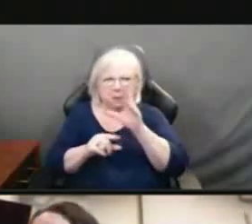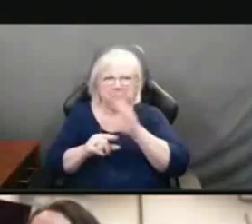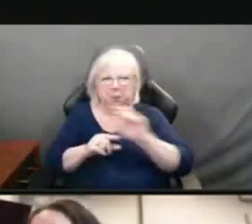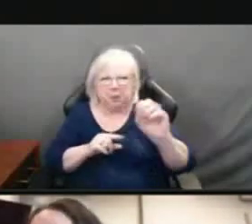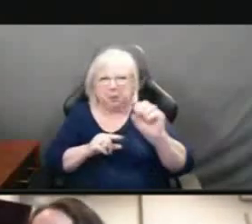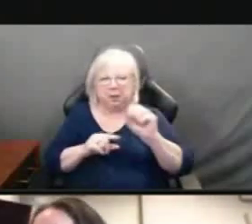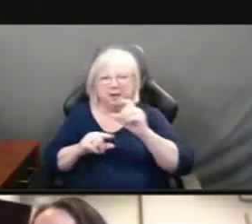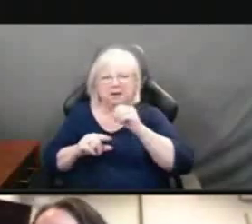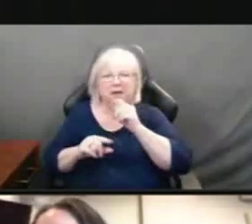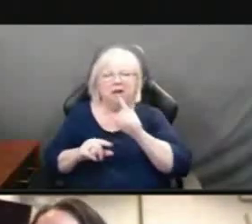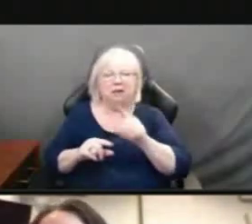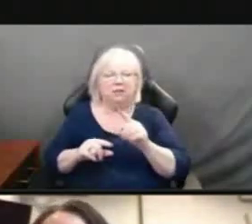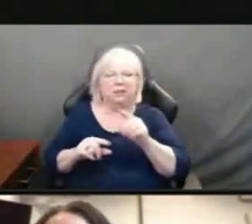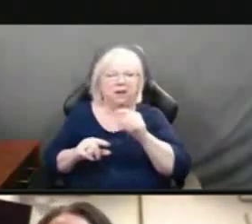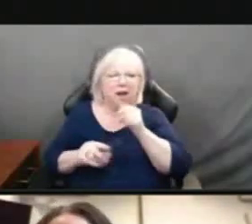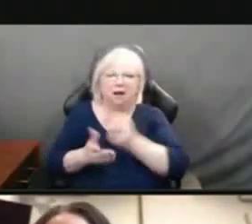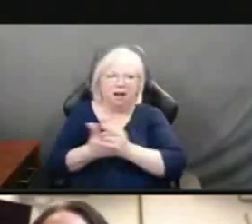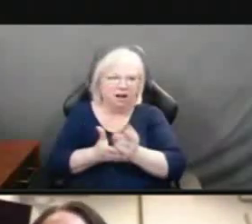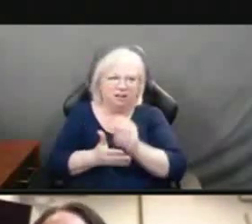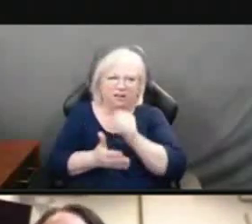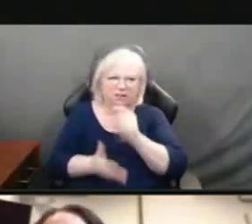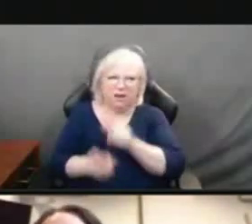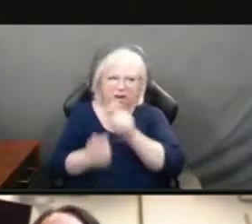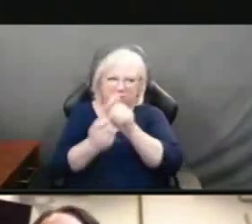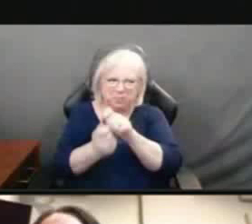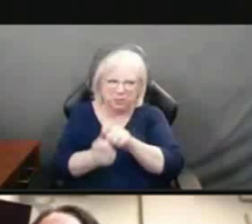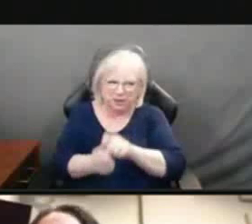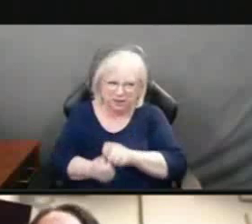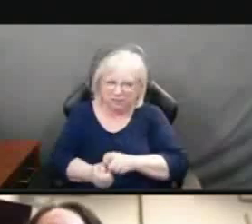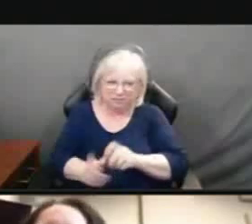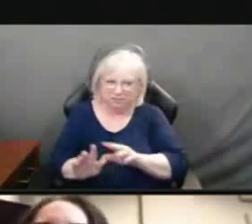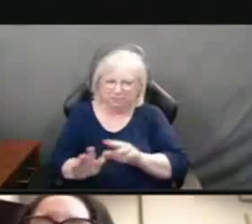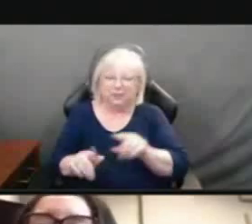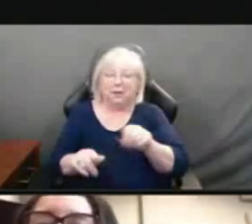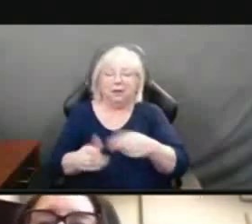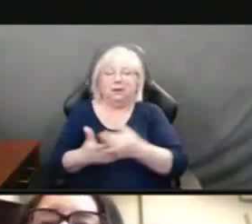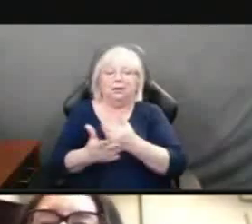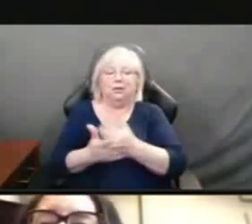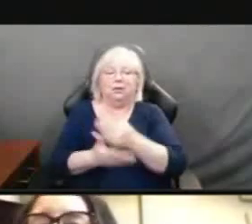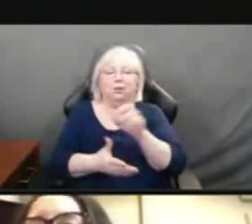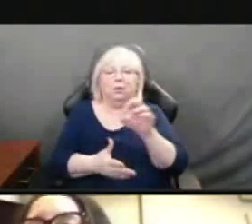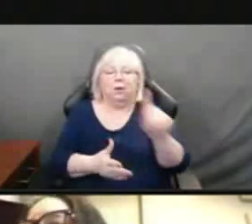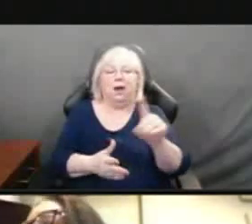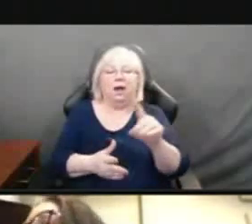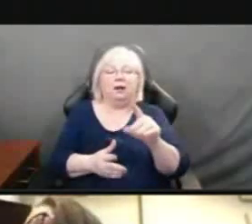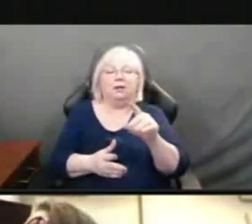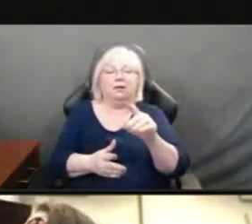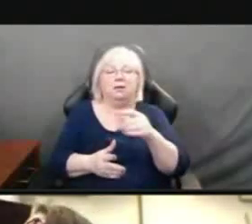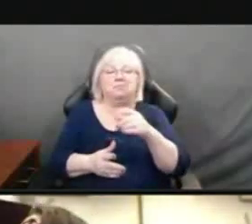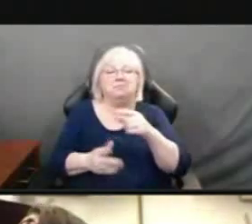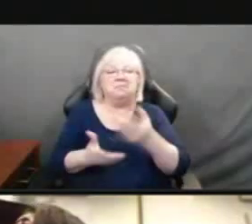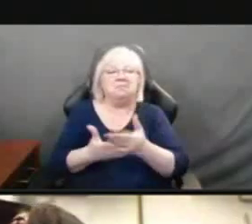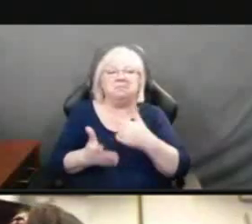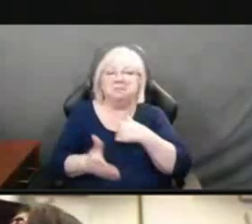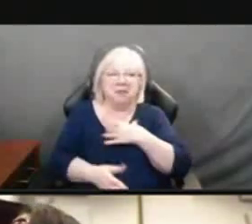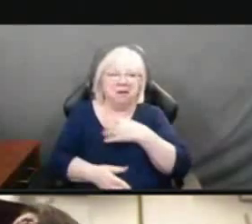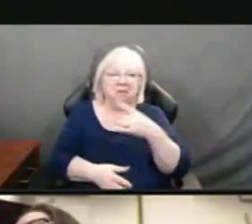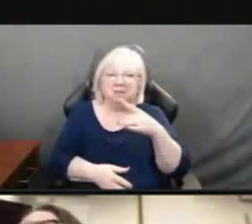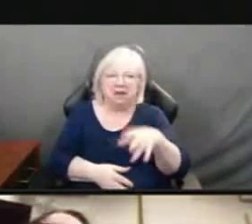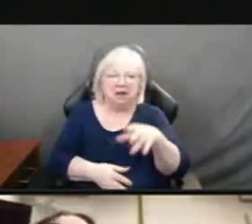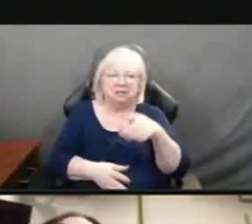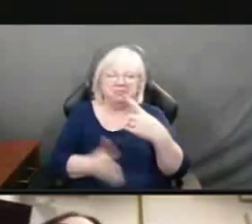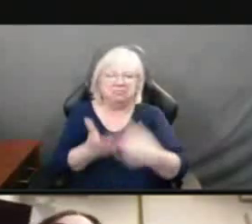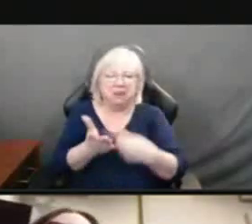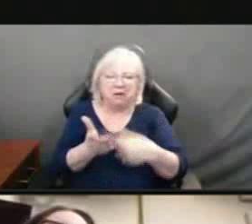precise and they're not honest. This new ad thing I don't like about it is you're talking